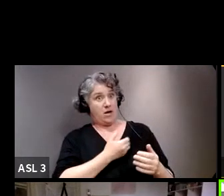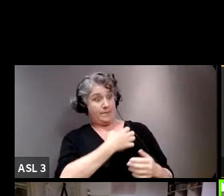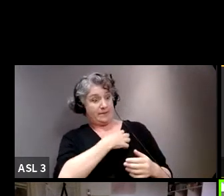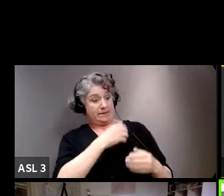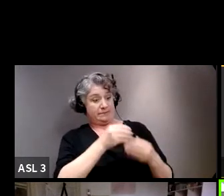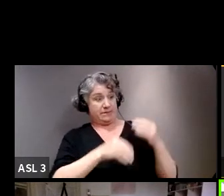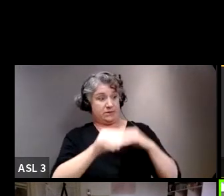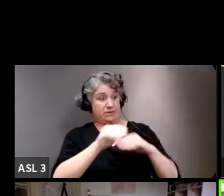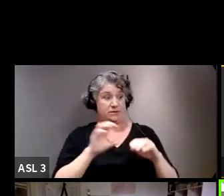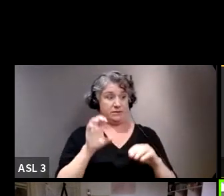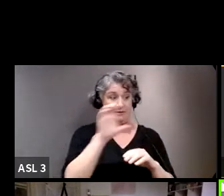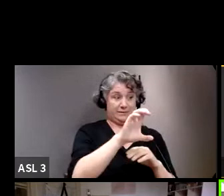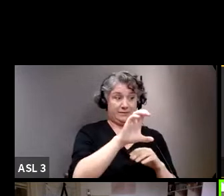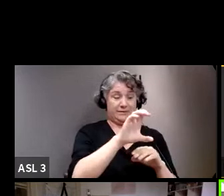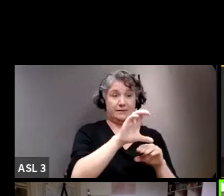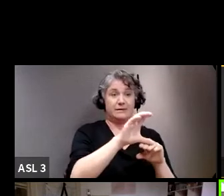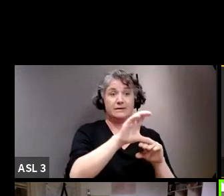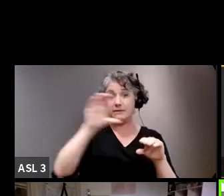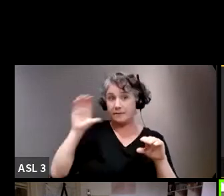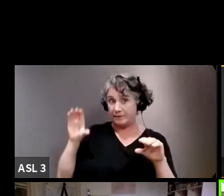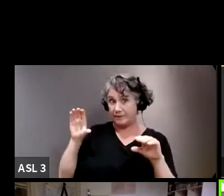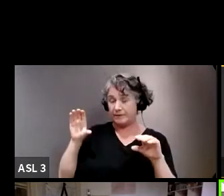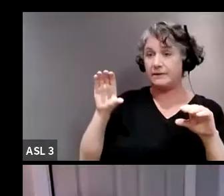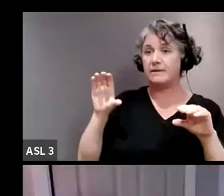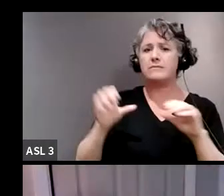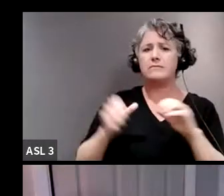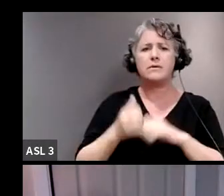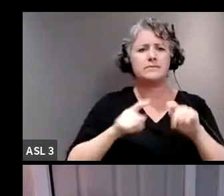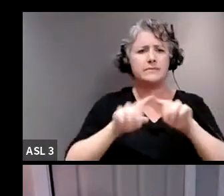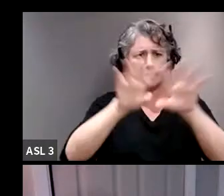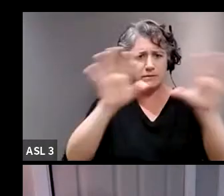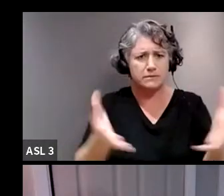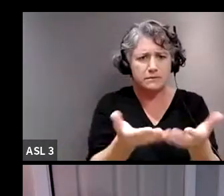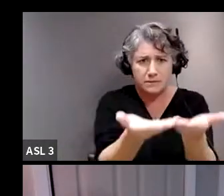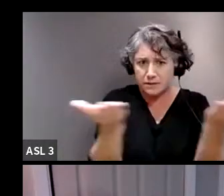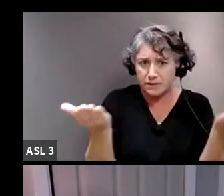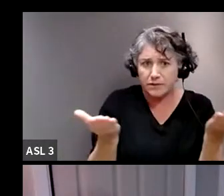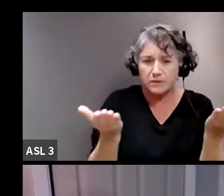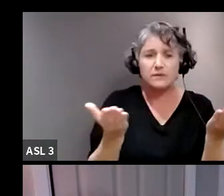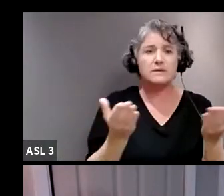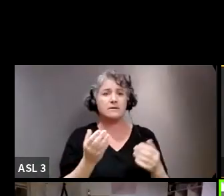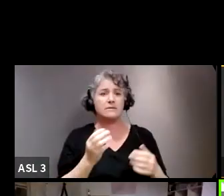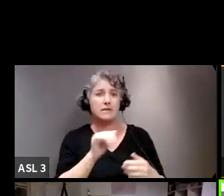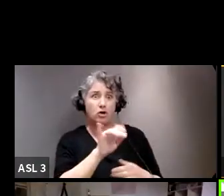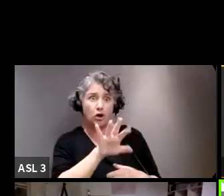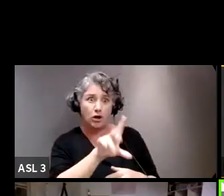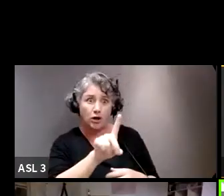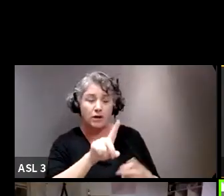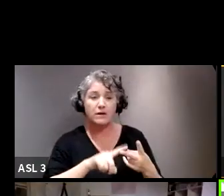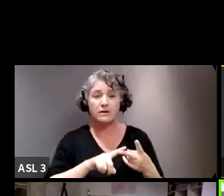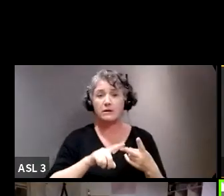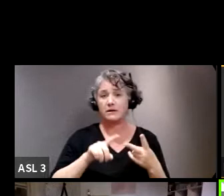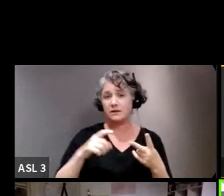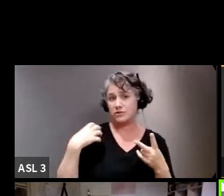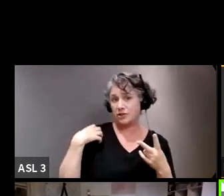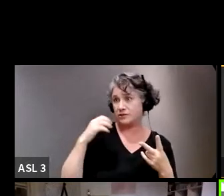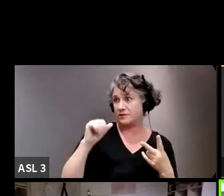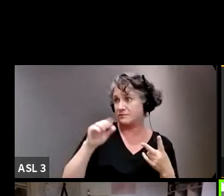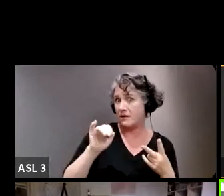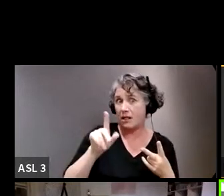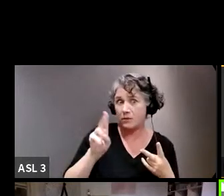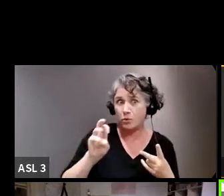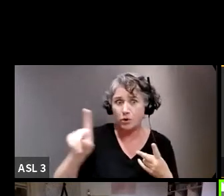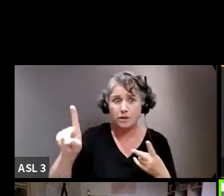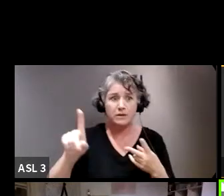we're the majority of people on this call council menard myself councillor smallwood sorry mature smallwood are actually talking